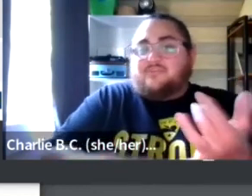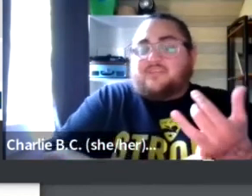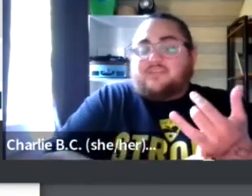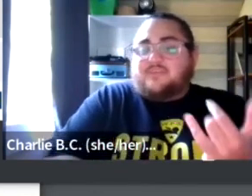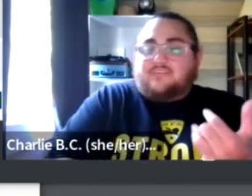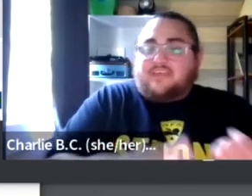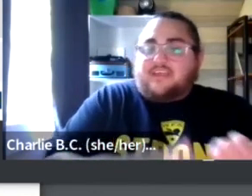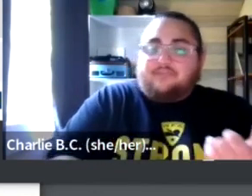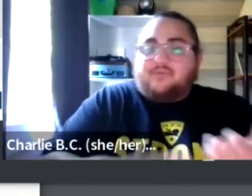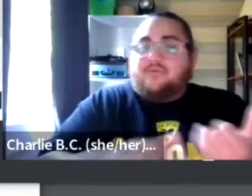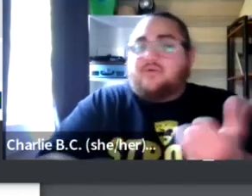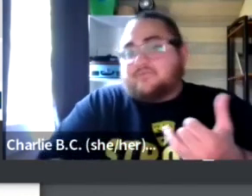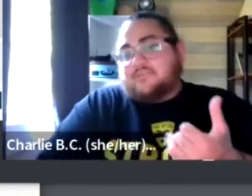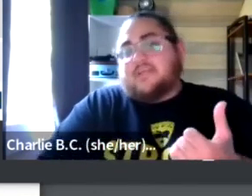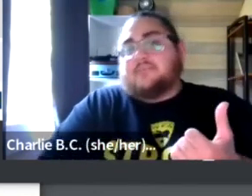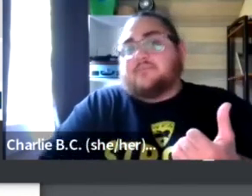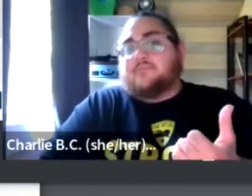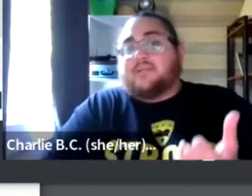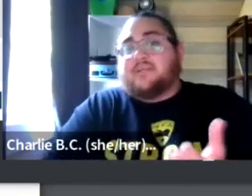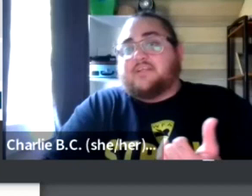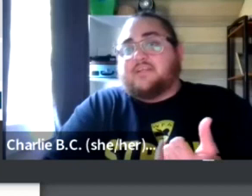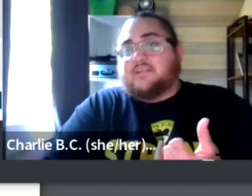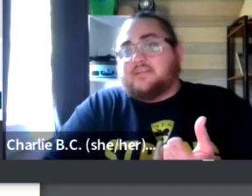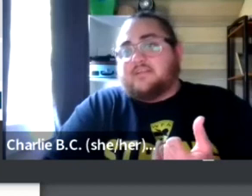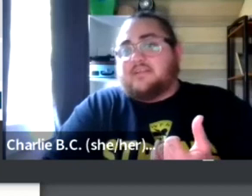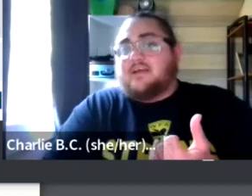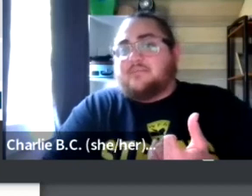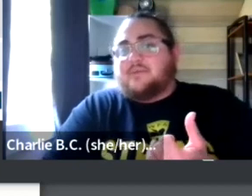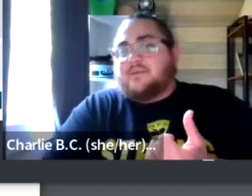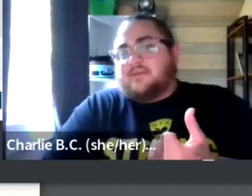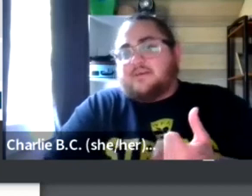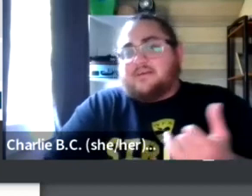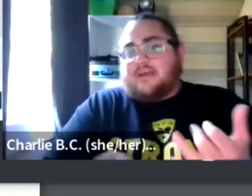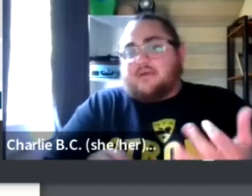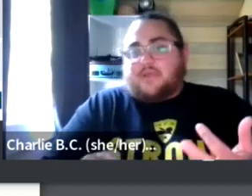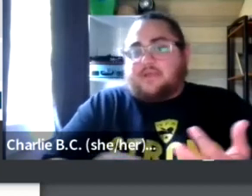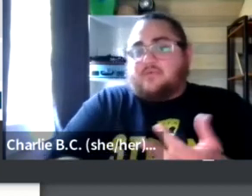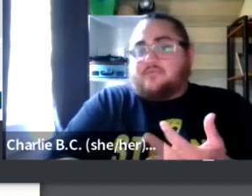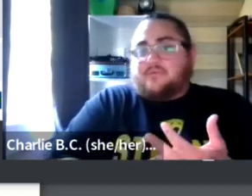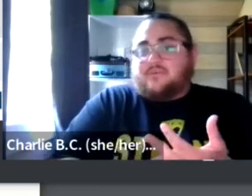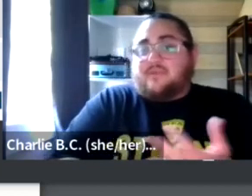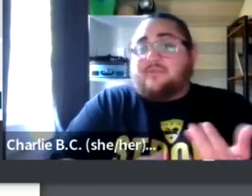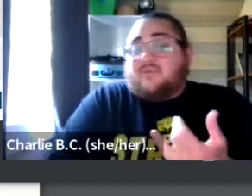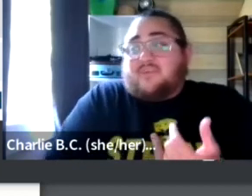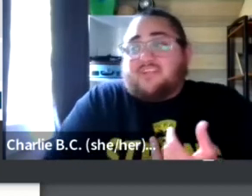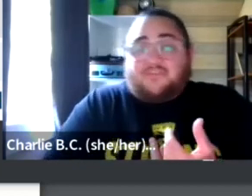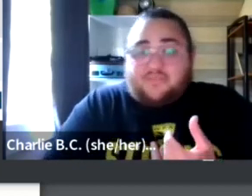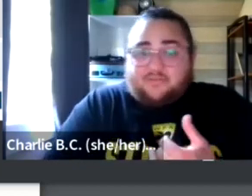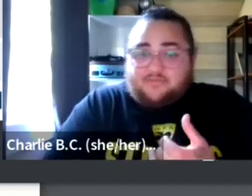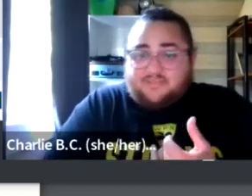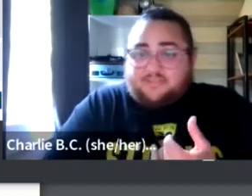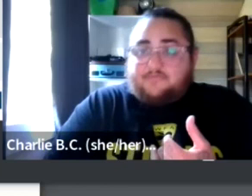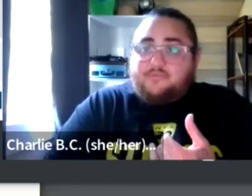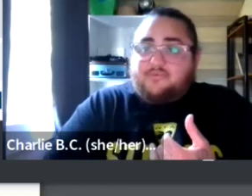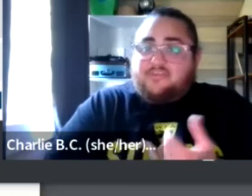maybe you could be the PCA for your host and be bringing in income that way. Or, maybe you're already